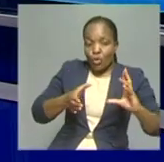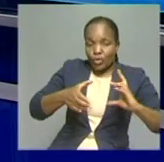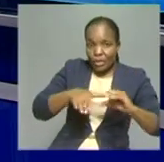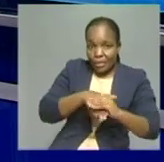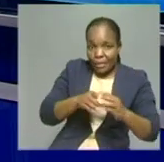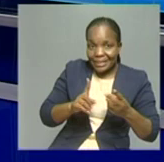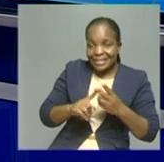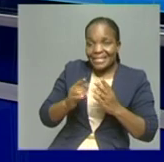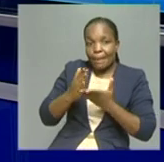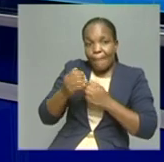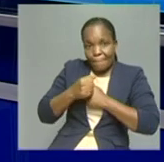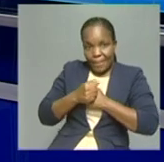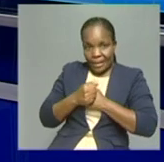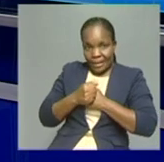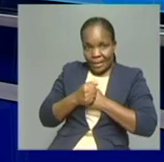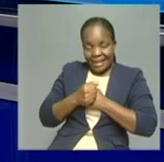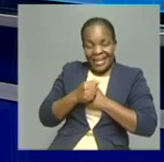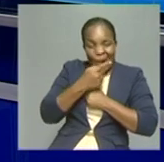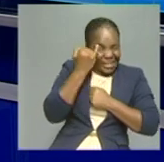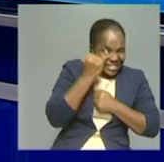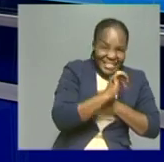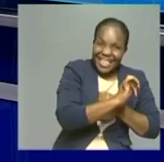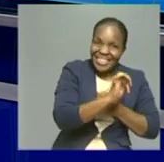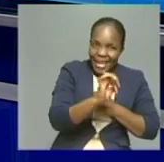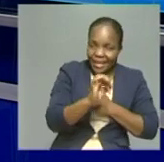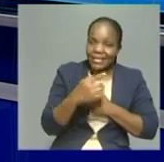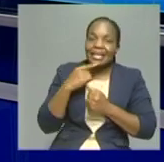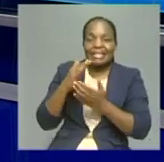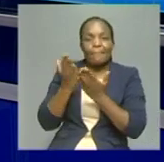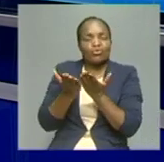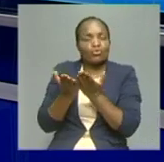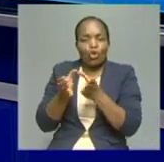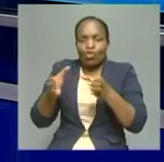their feelings in regards to the lack of classrooms and placement?